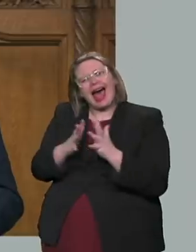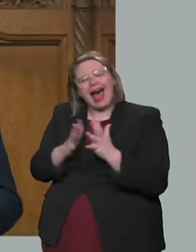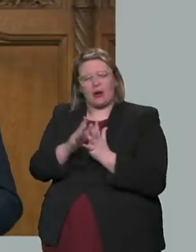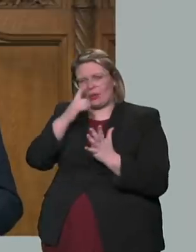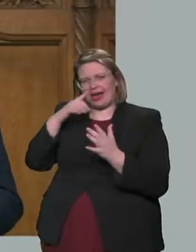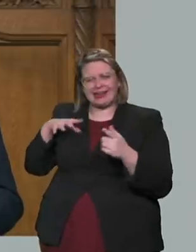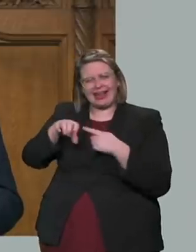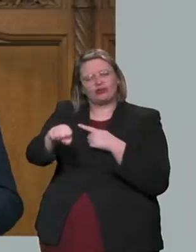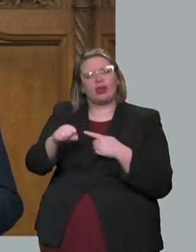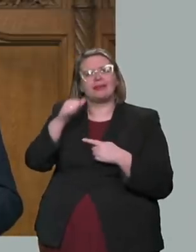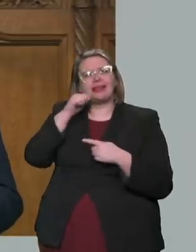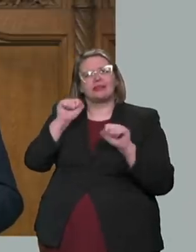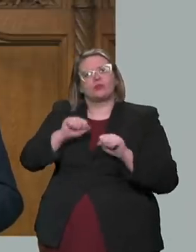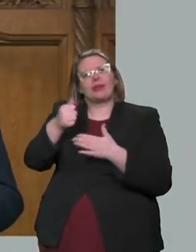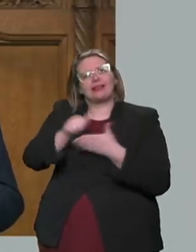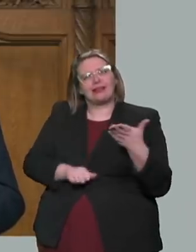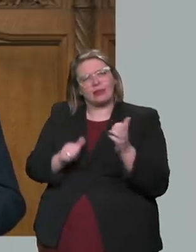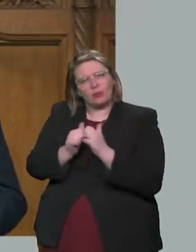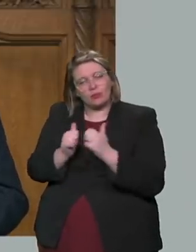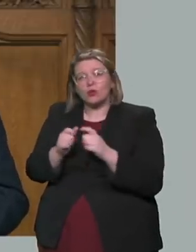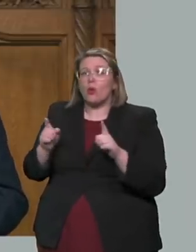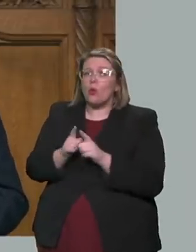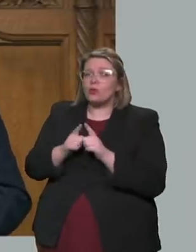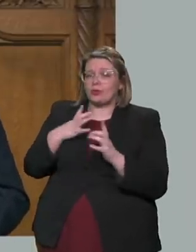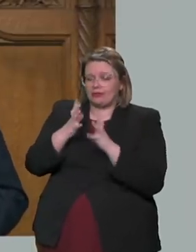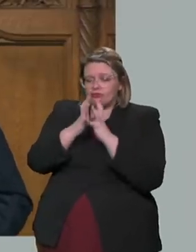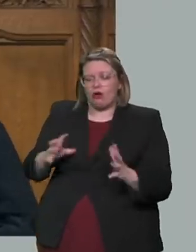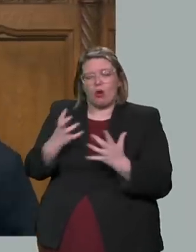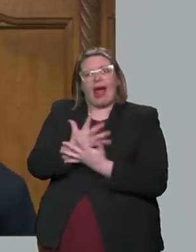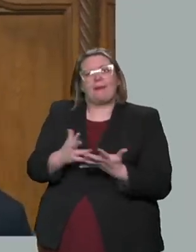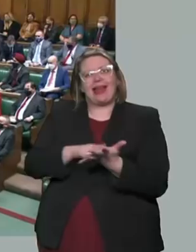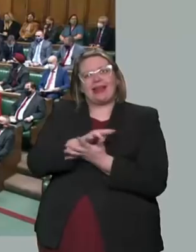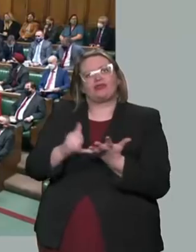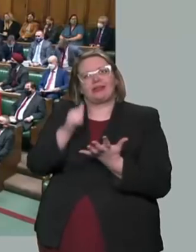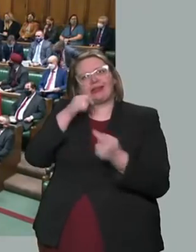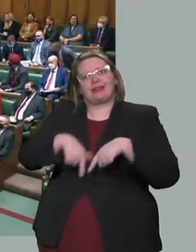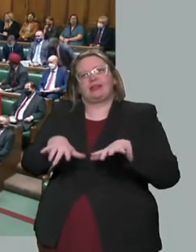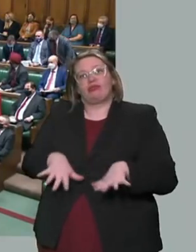appointments? And further, will he commit to increasing the number of NHS dentists across England?"